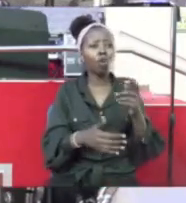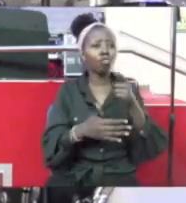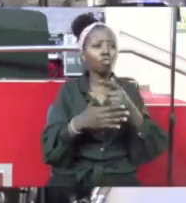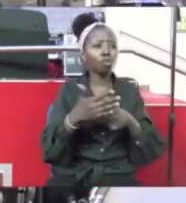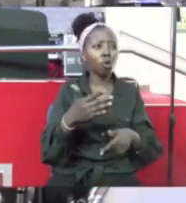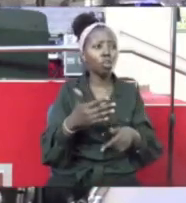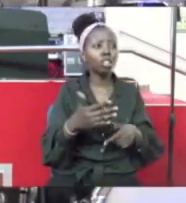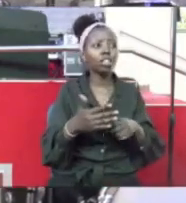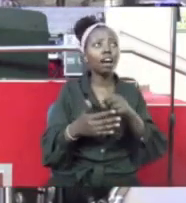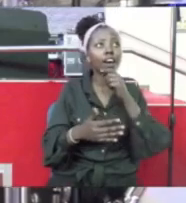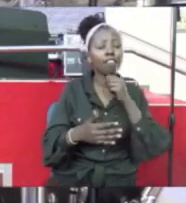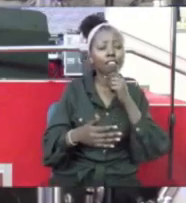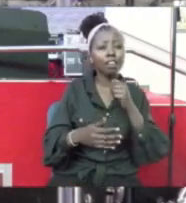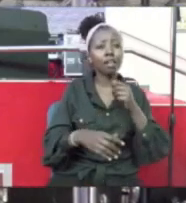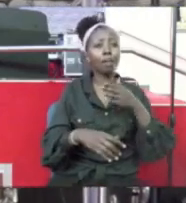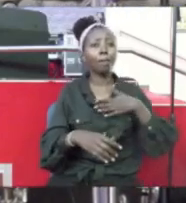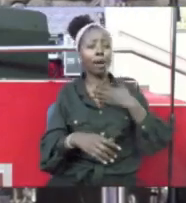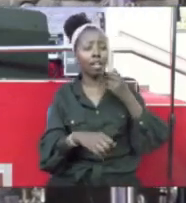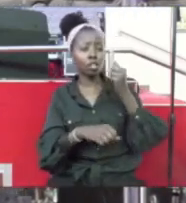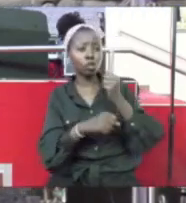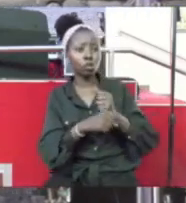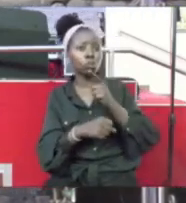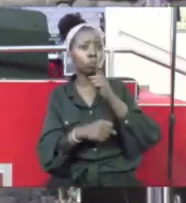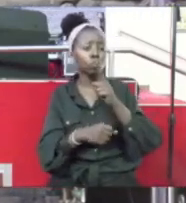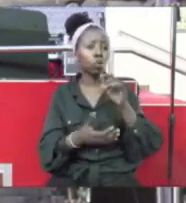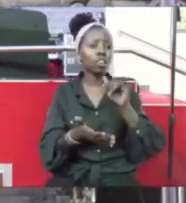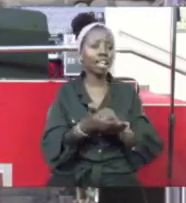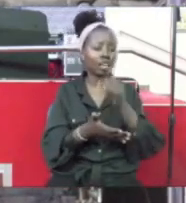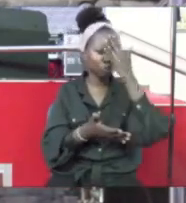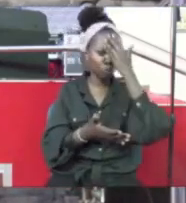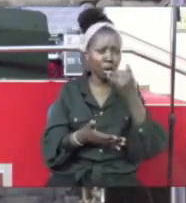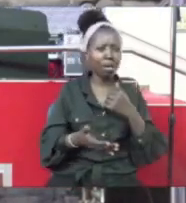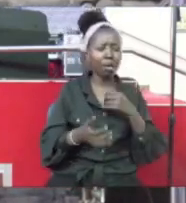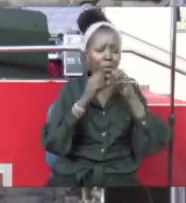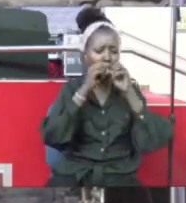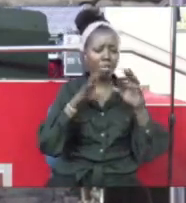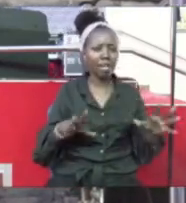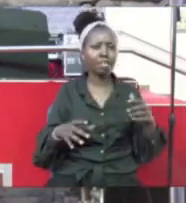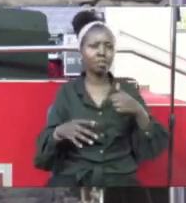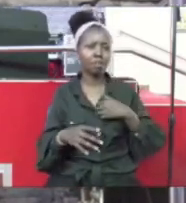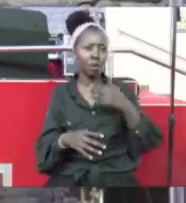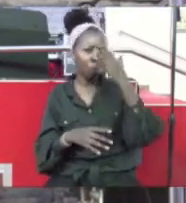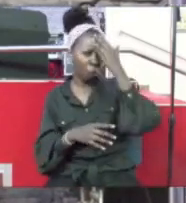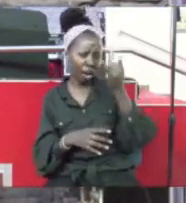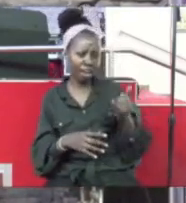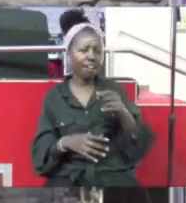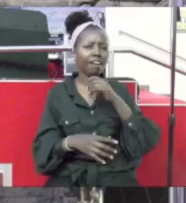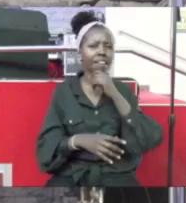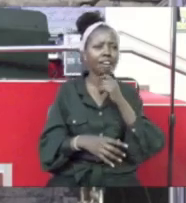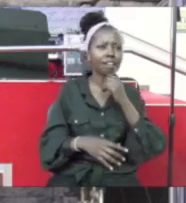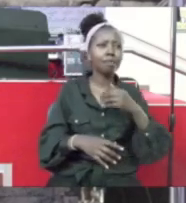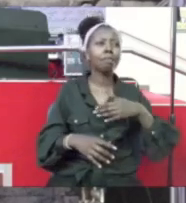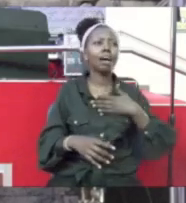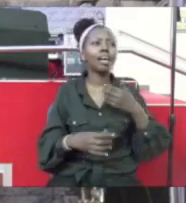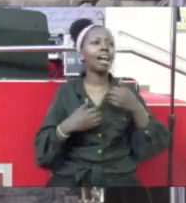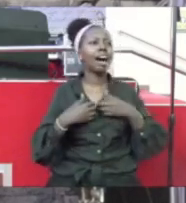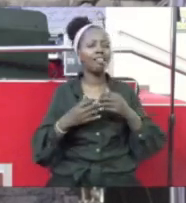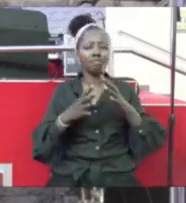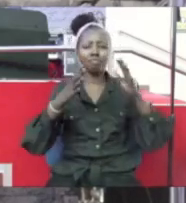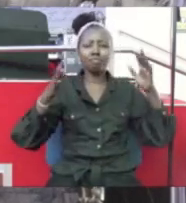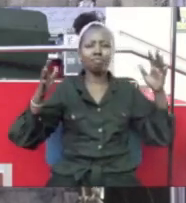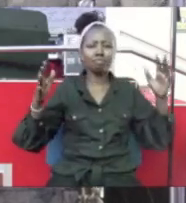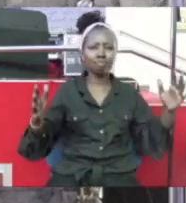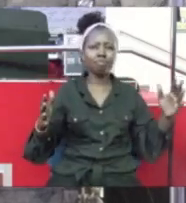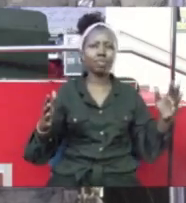father. Nimefanya hili kwa sababu ya baba yako. Because my father had a great impact in his life. Kwa sababu baba yangu alikuwa na athari kubwa